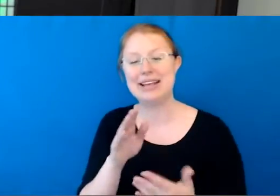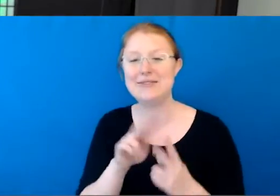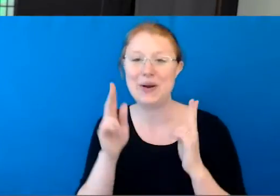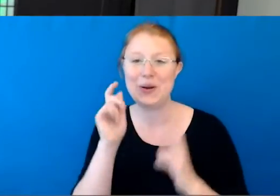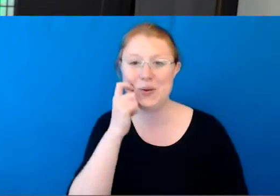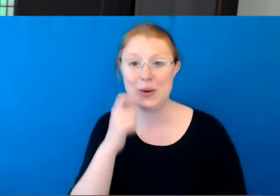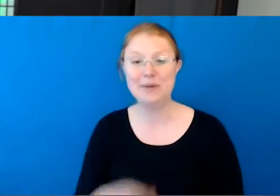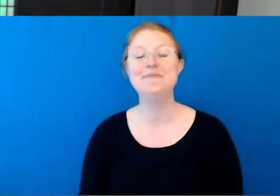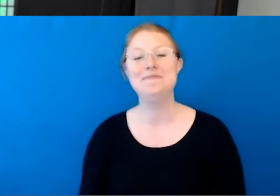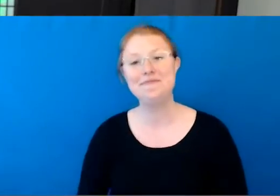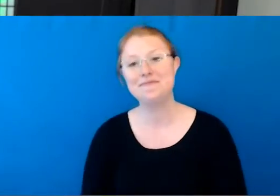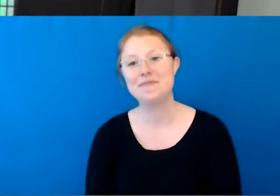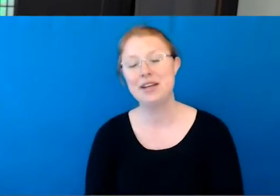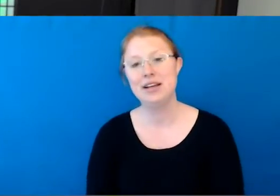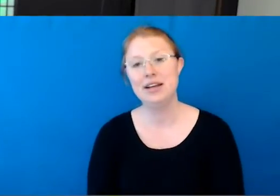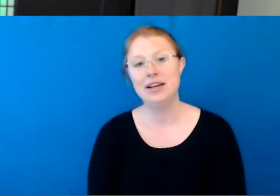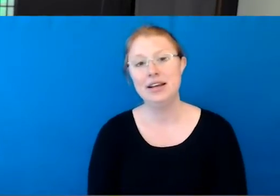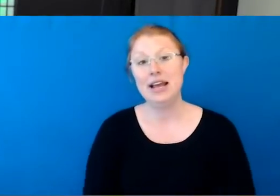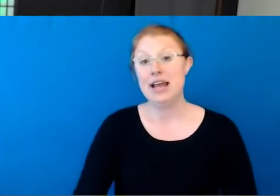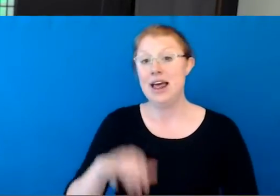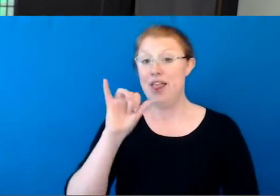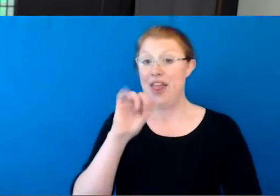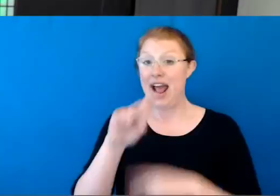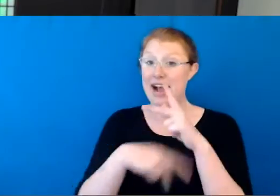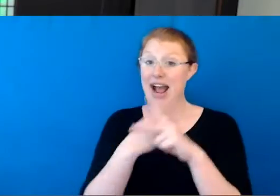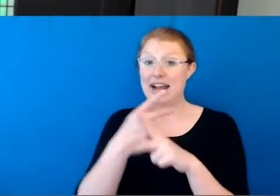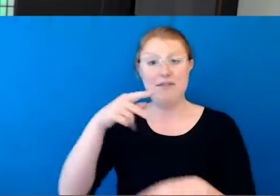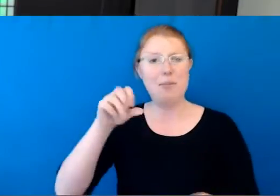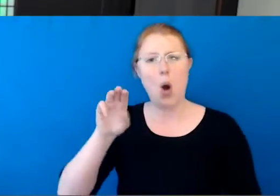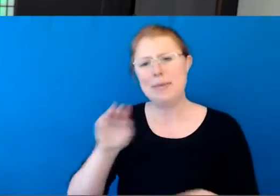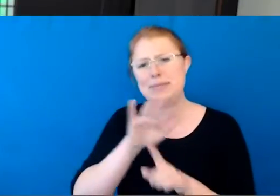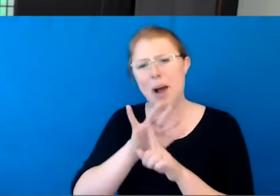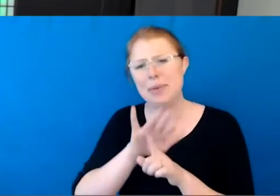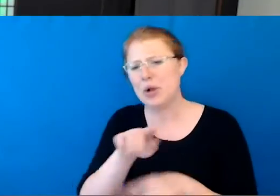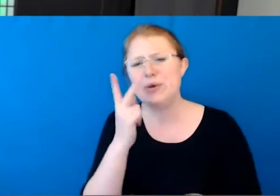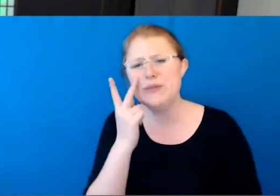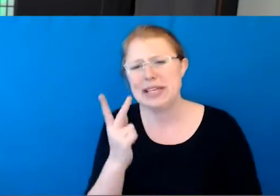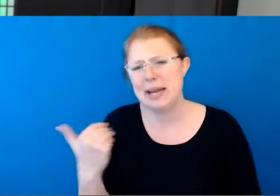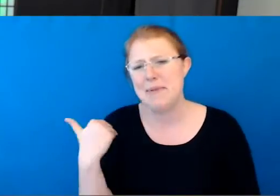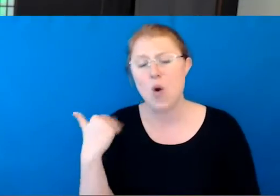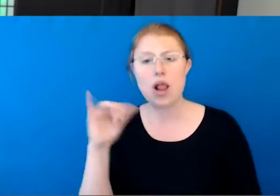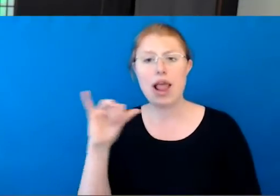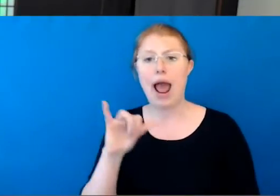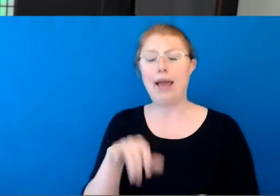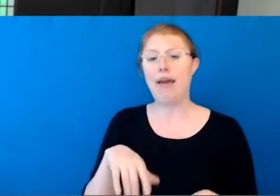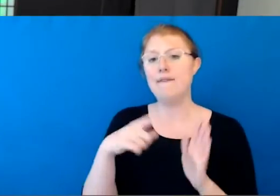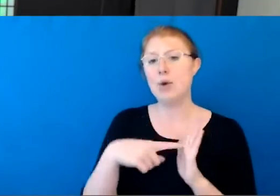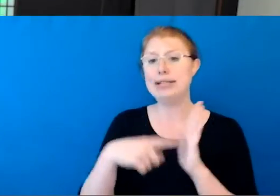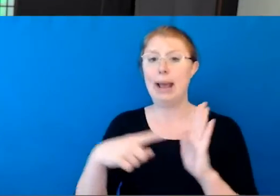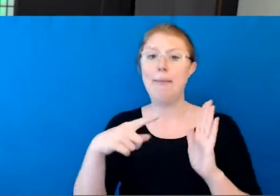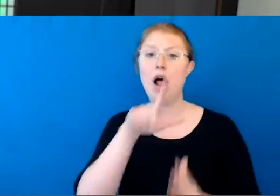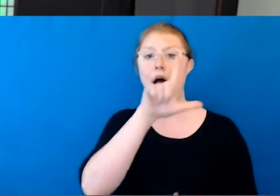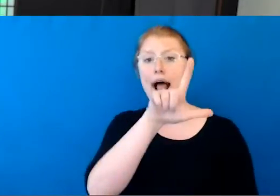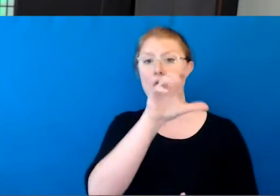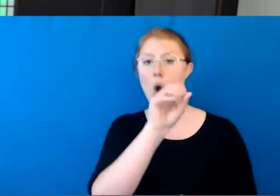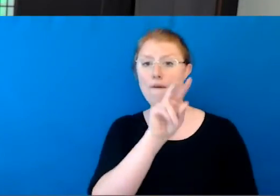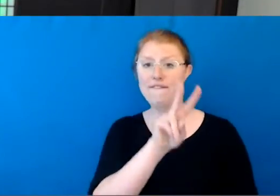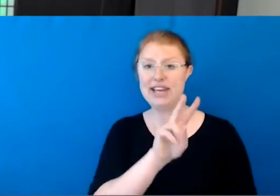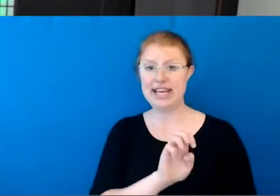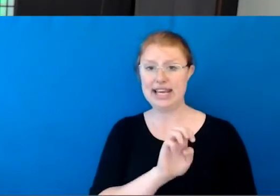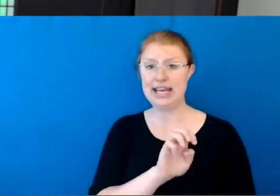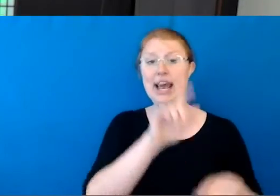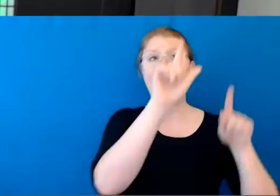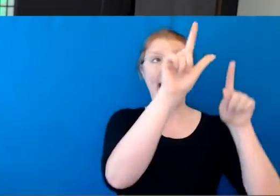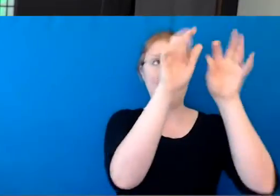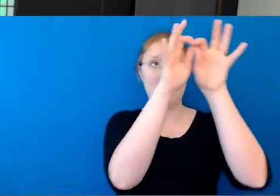you're not sure what an acrostic poem is, look it up because it's, you know, you've seen them. If you take the word love, L-O-V-E, the first line starts with an